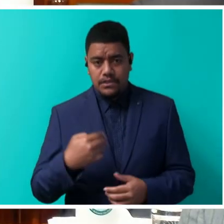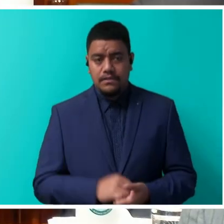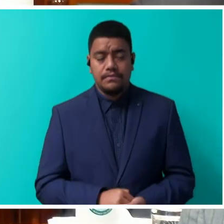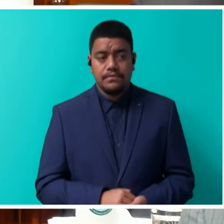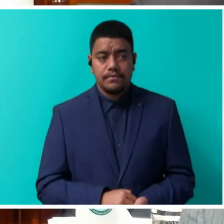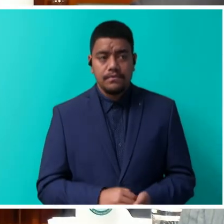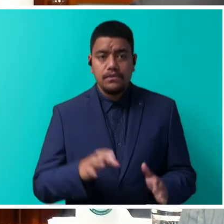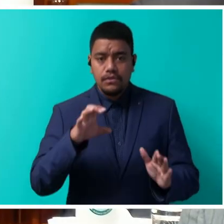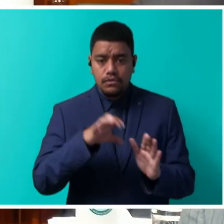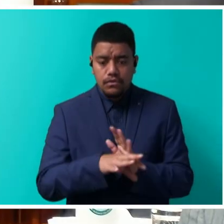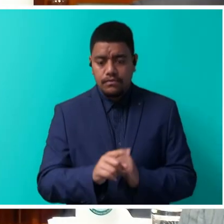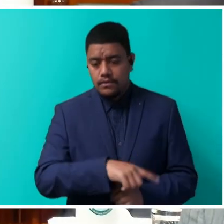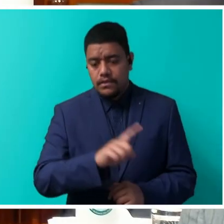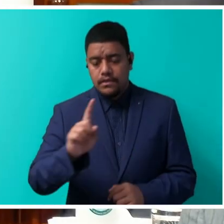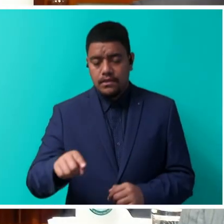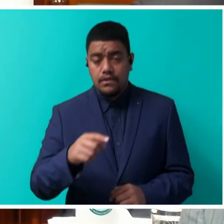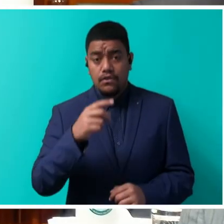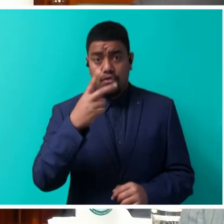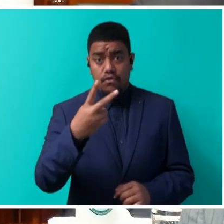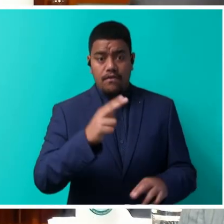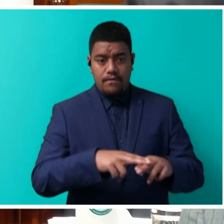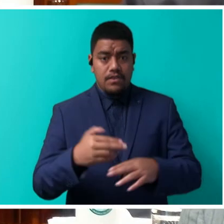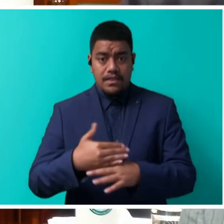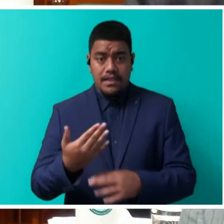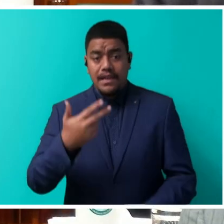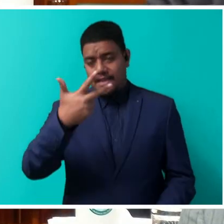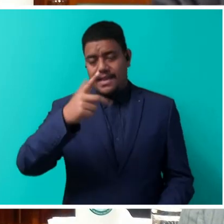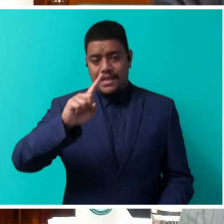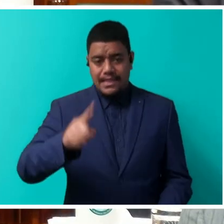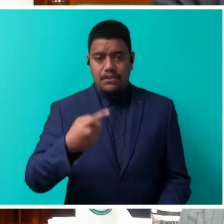The cost of attending the two Fiji Day event was